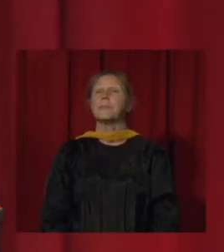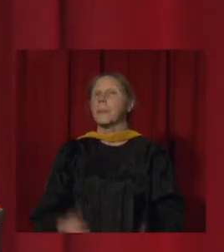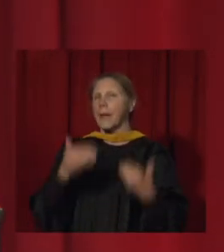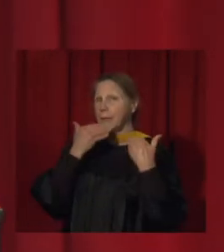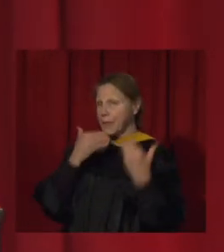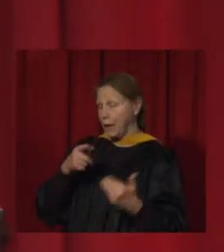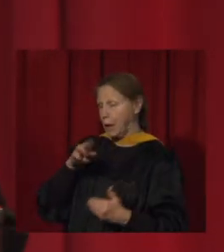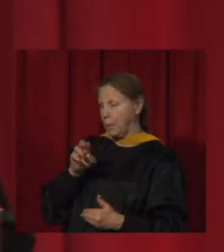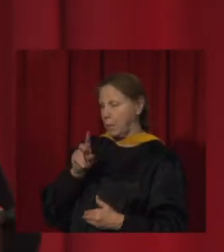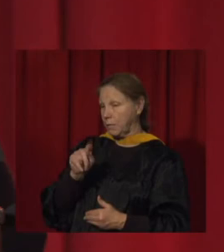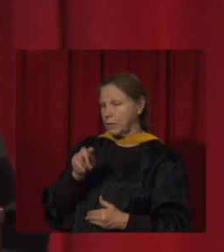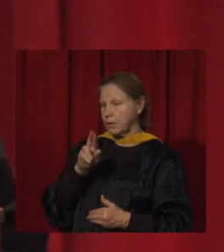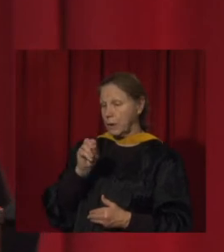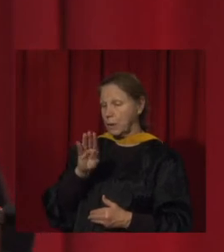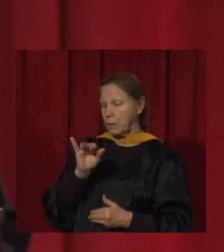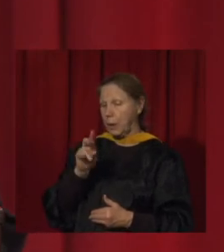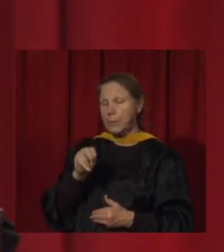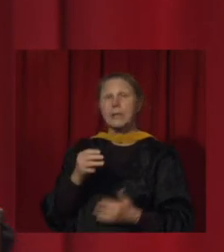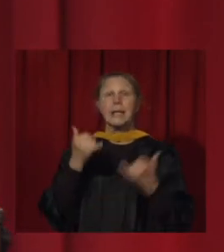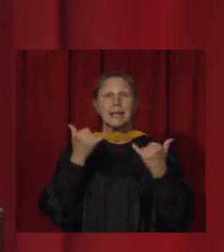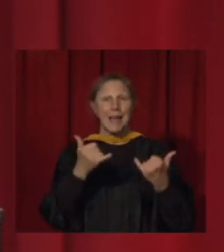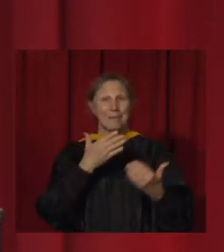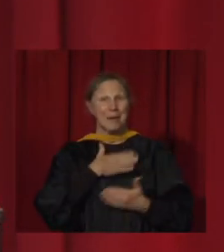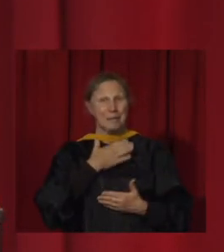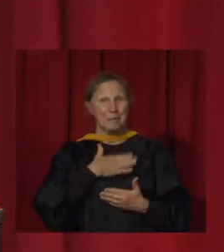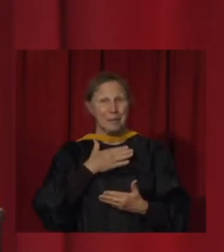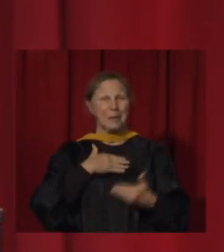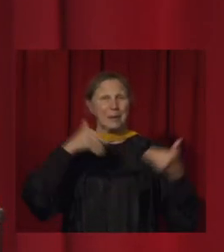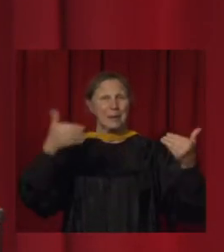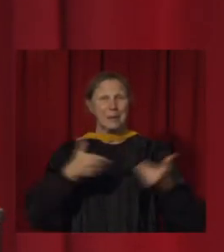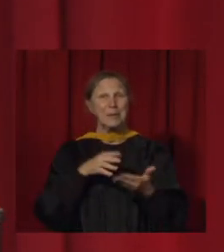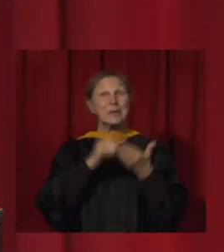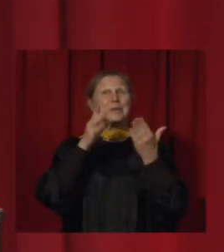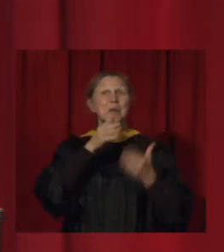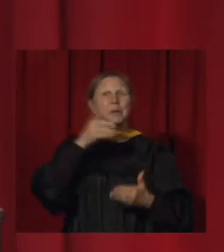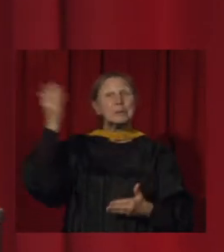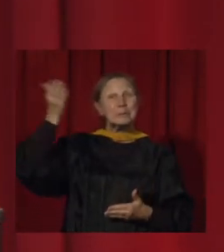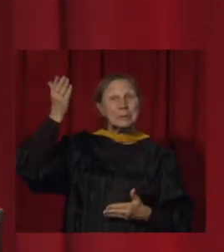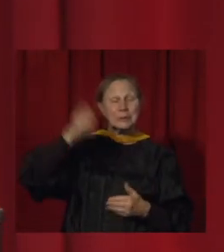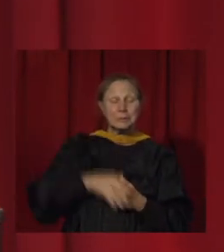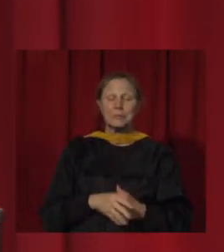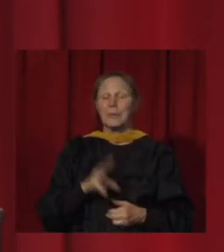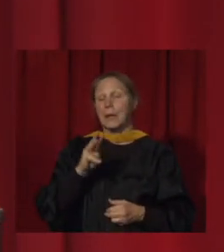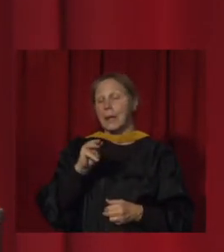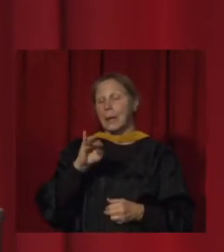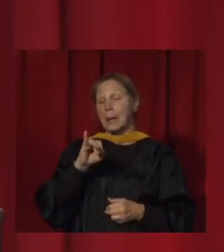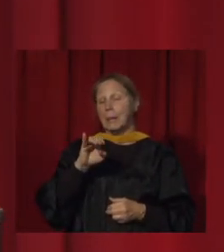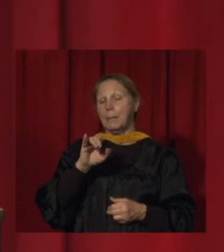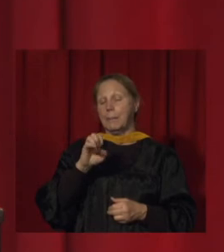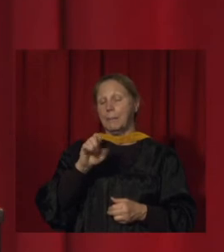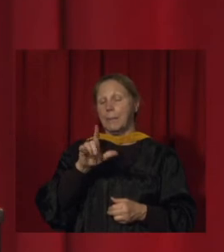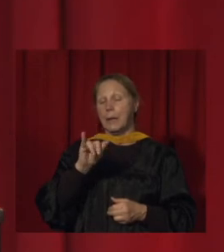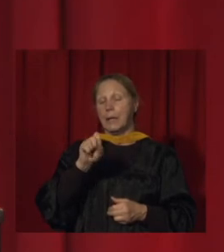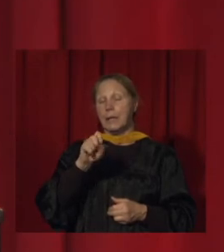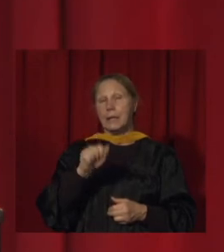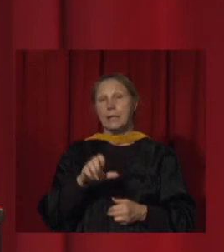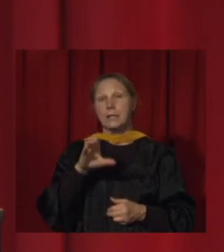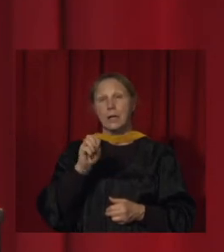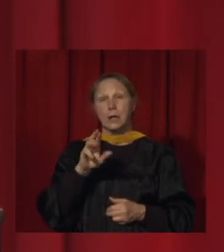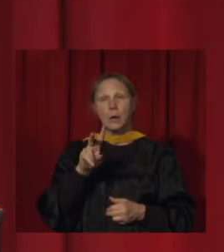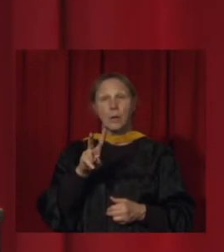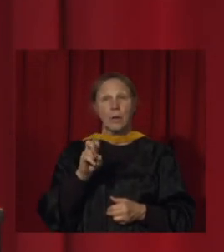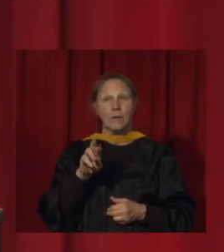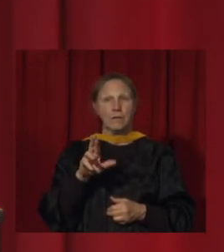Thank you, Provost Robinson. It is now my pleasure to introduce our student speaker, Ms. Melissa Corvera. She's an